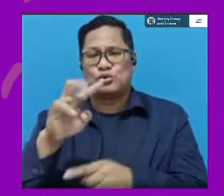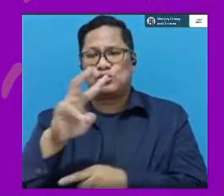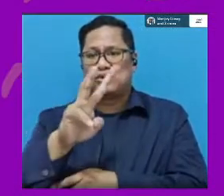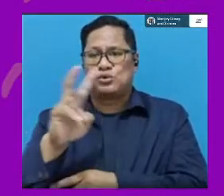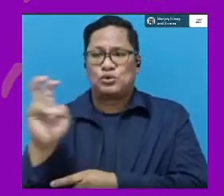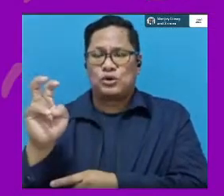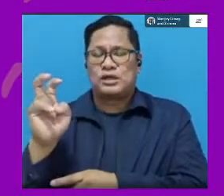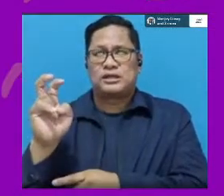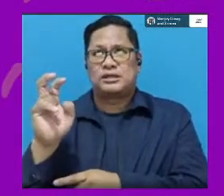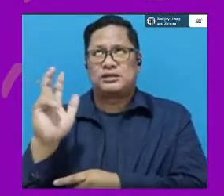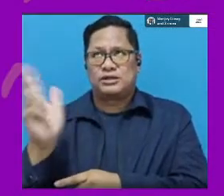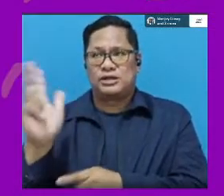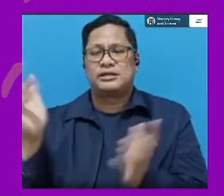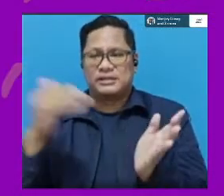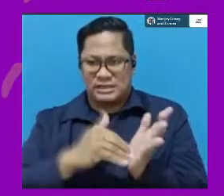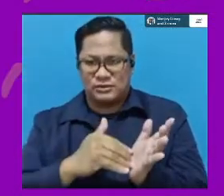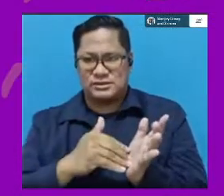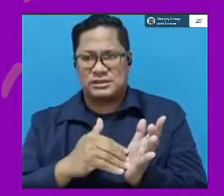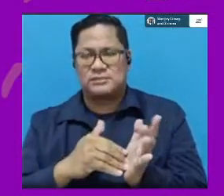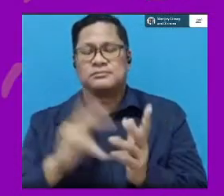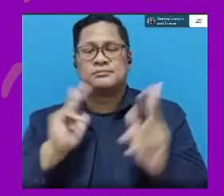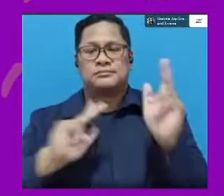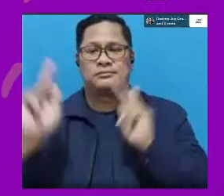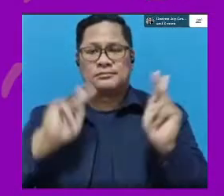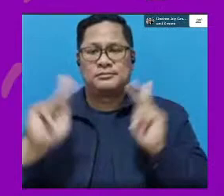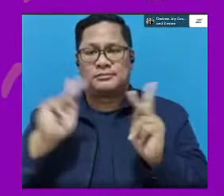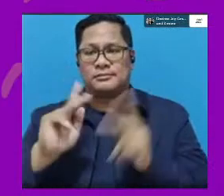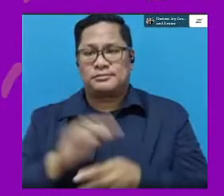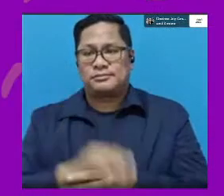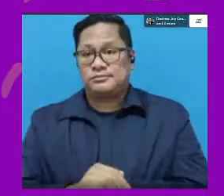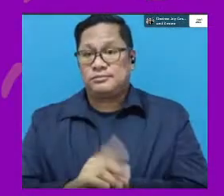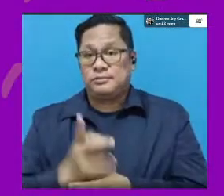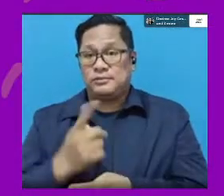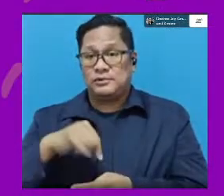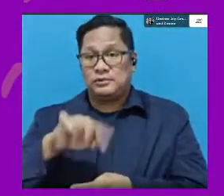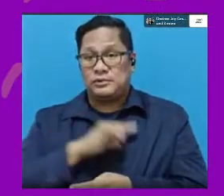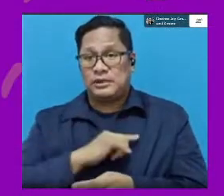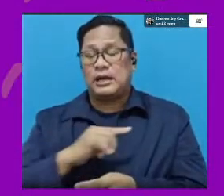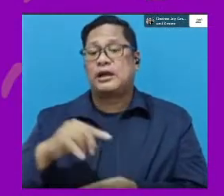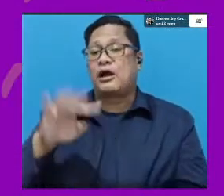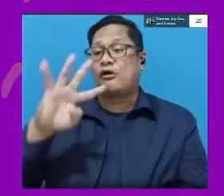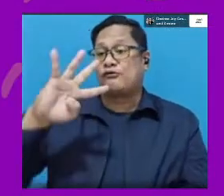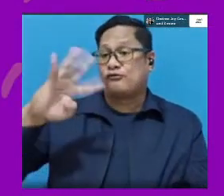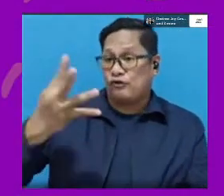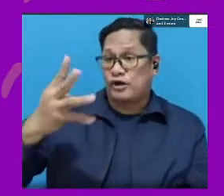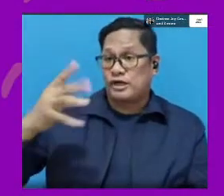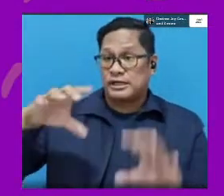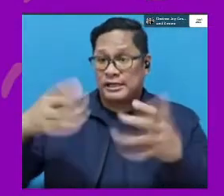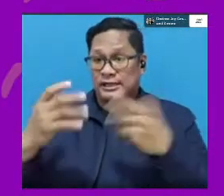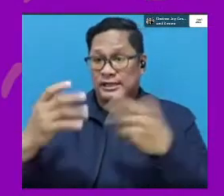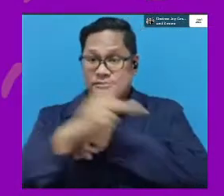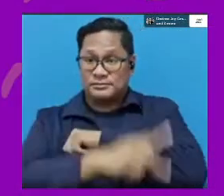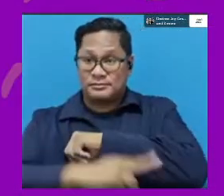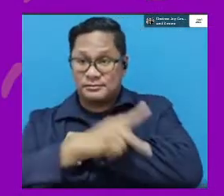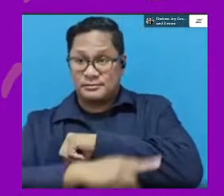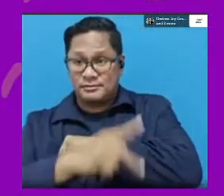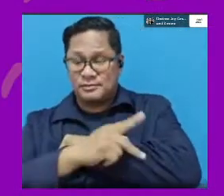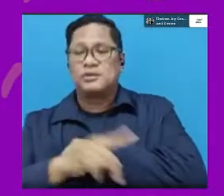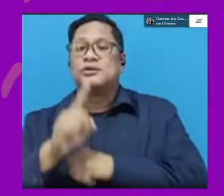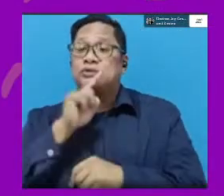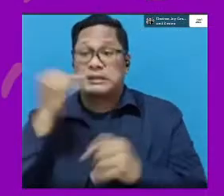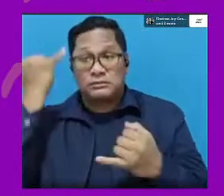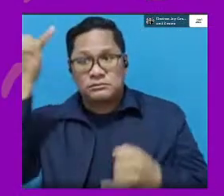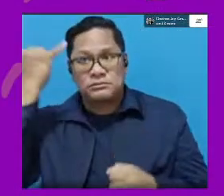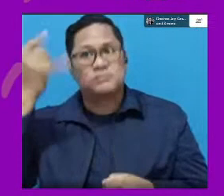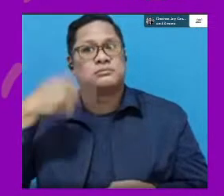130,000 people. We are a 4th-class province. So you can imagine the poverty of